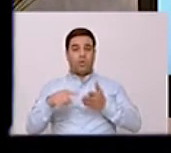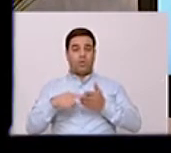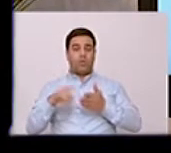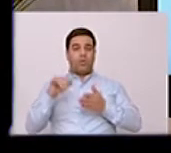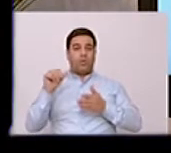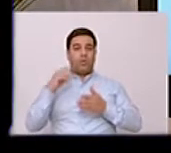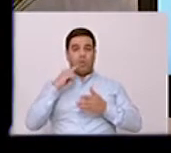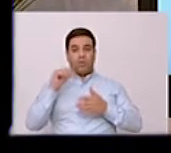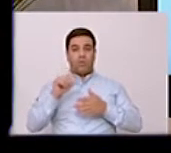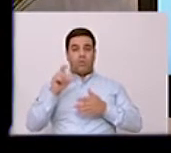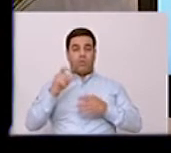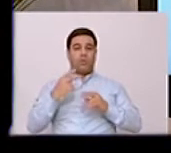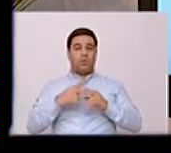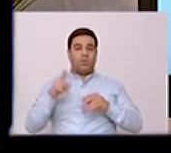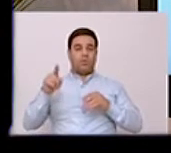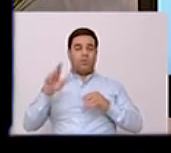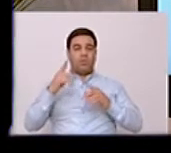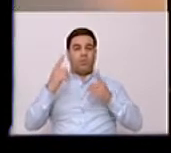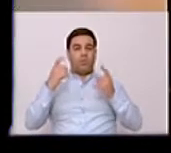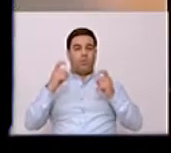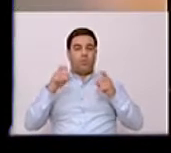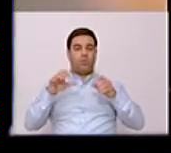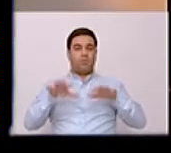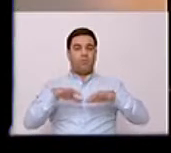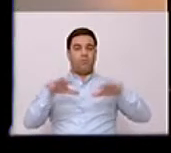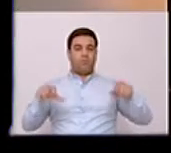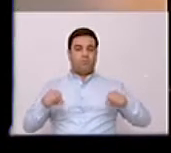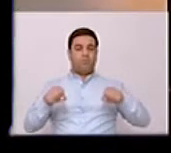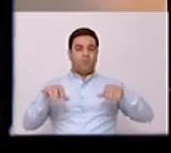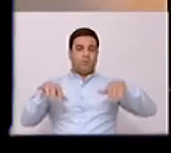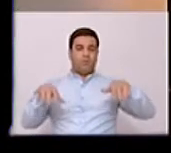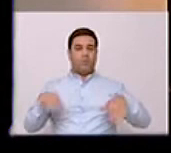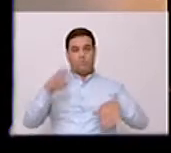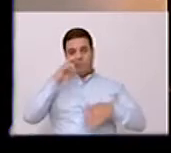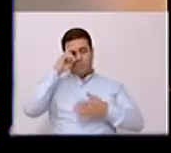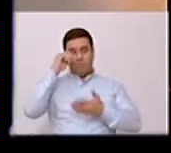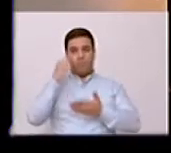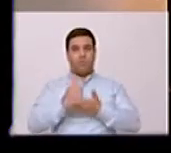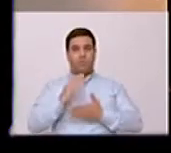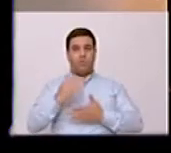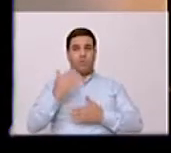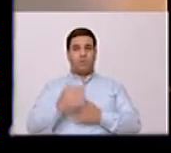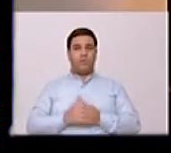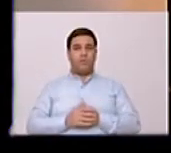u Buxoro taxtiga yurish qiladi hamda egallab oladi.